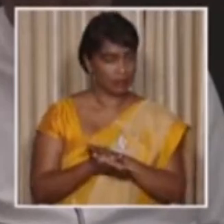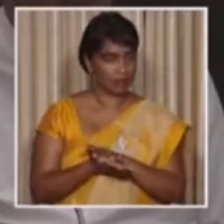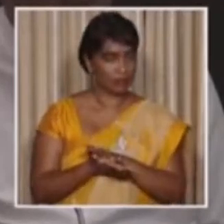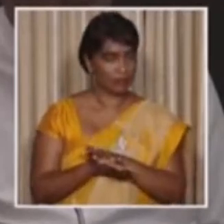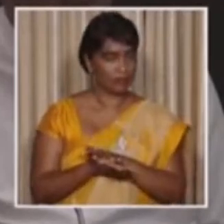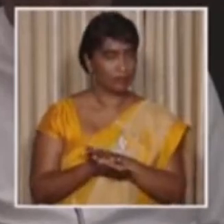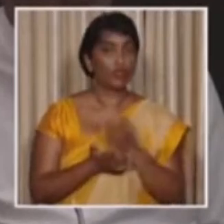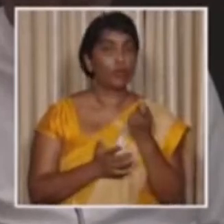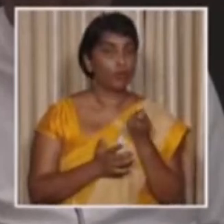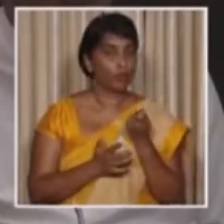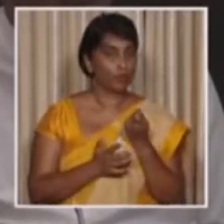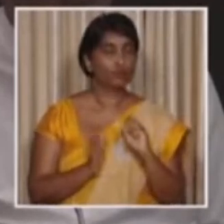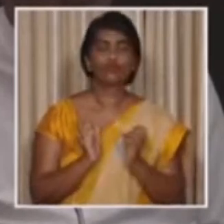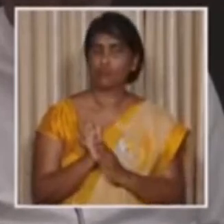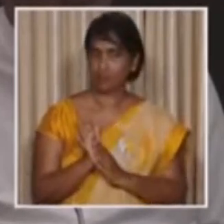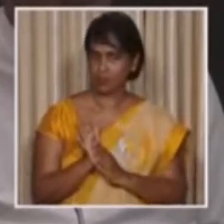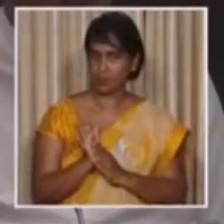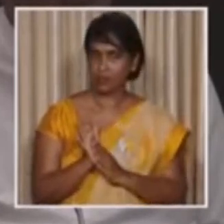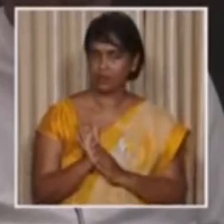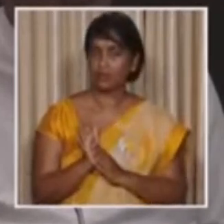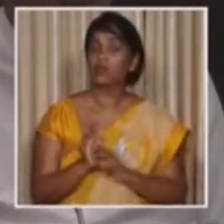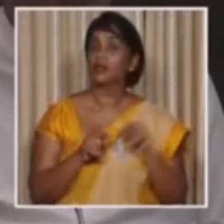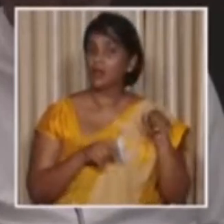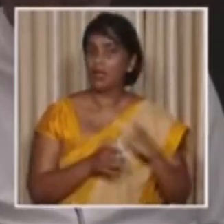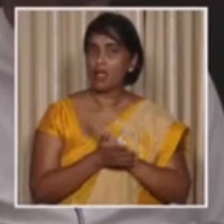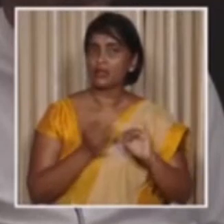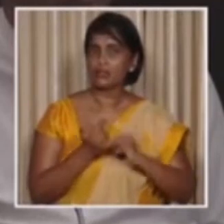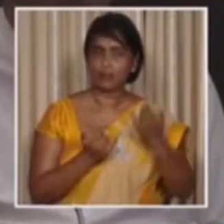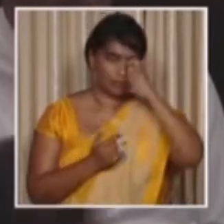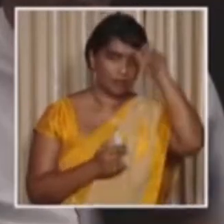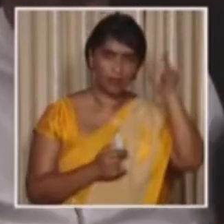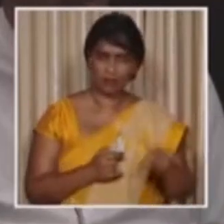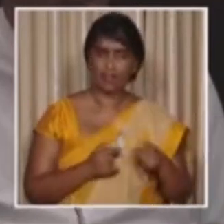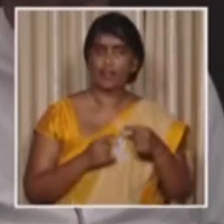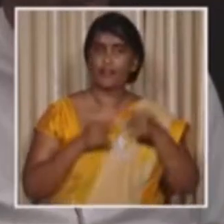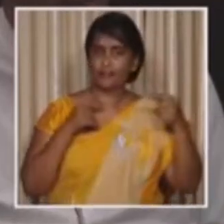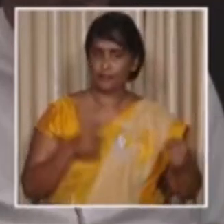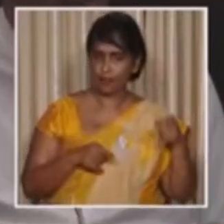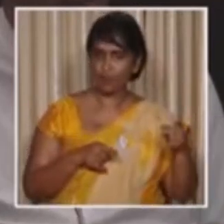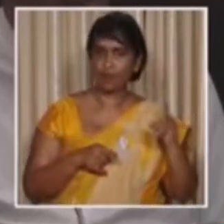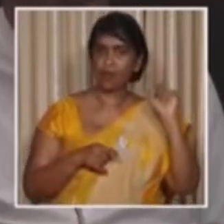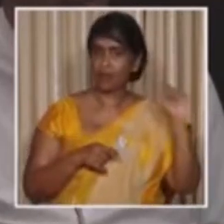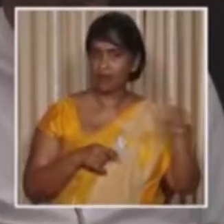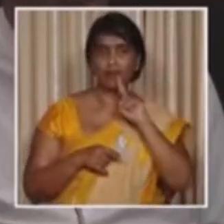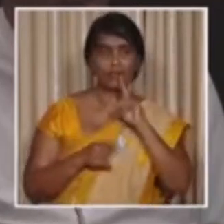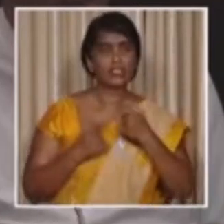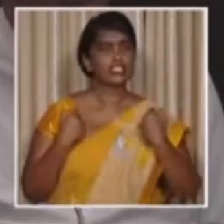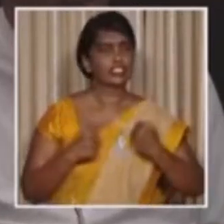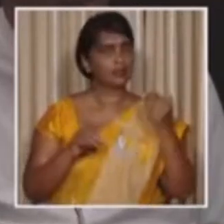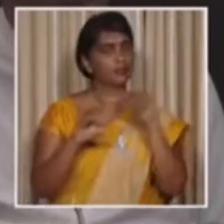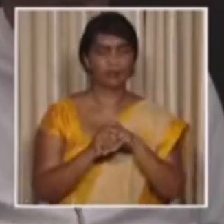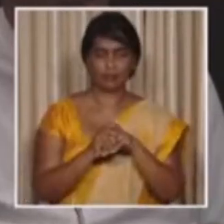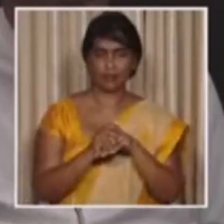Mr. President, why we are worried is that Mr. Harsha De Silva was nominated by the opposition to be the chair. Now there appears